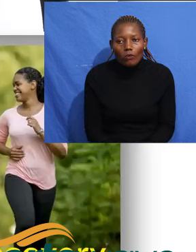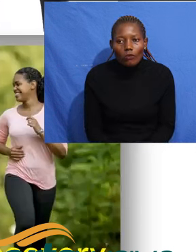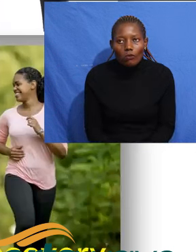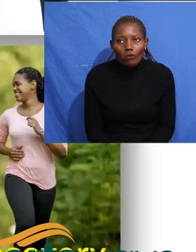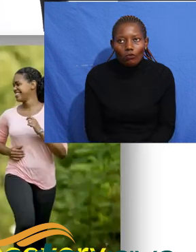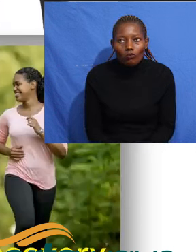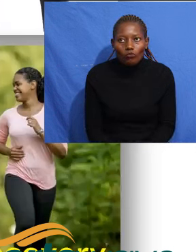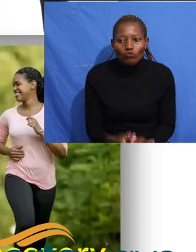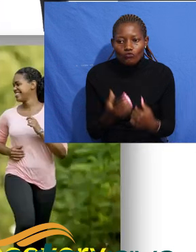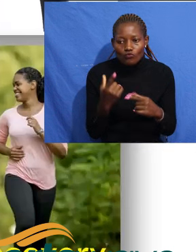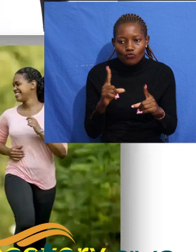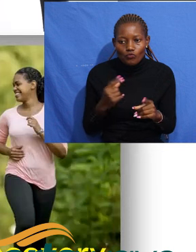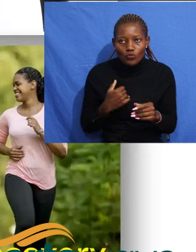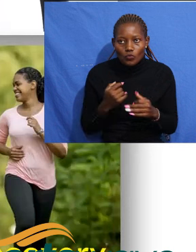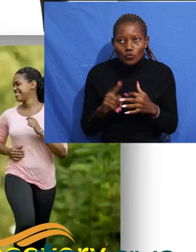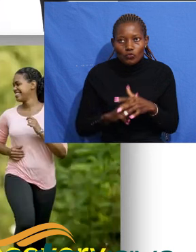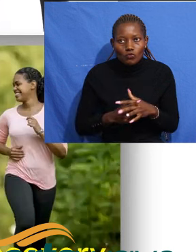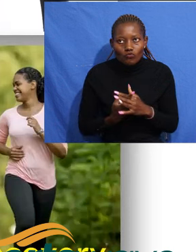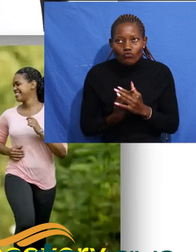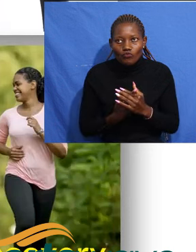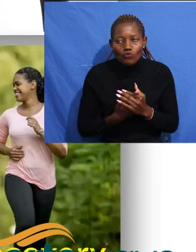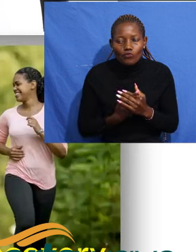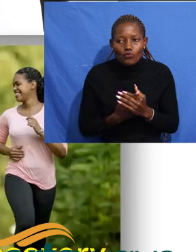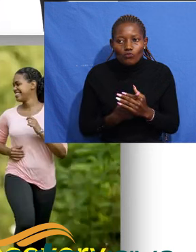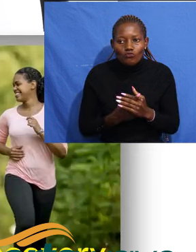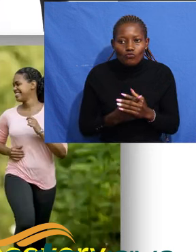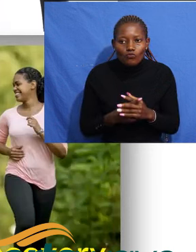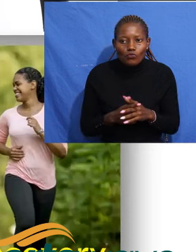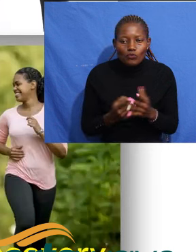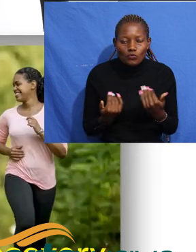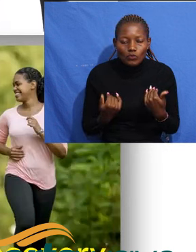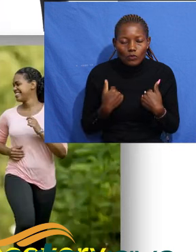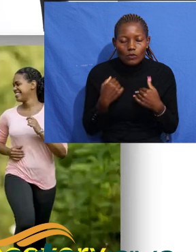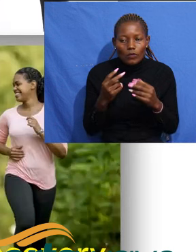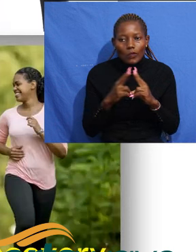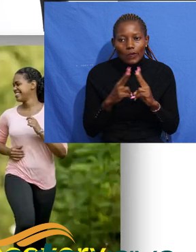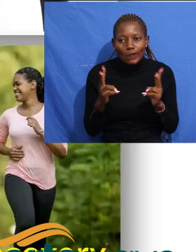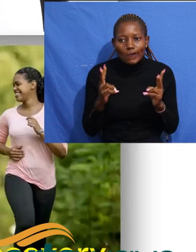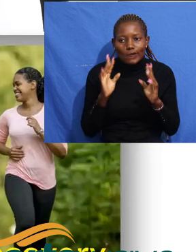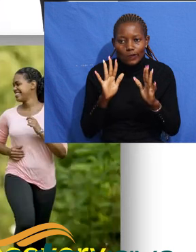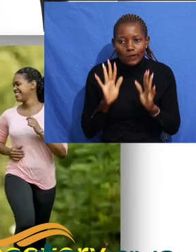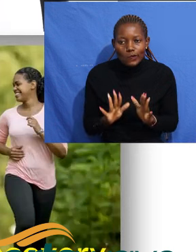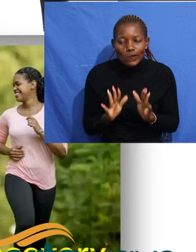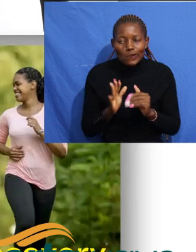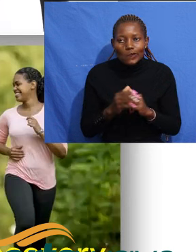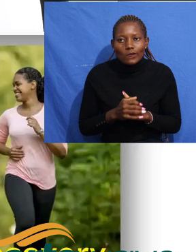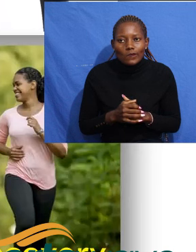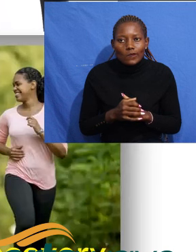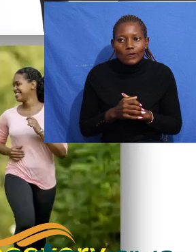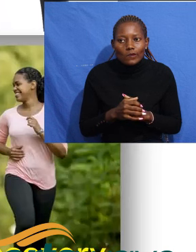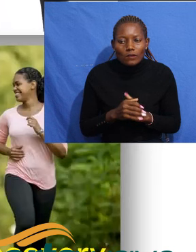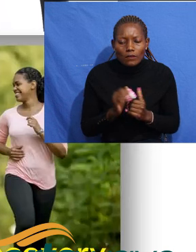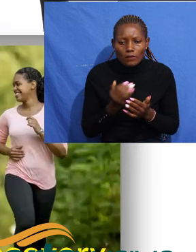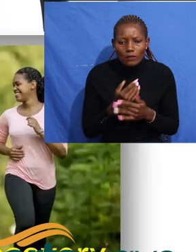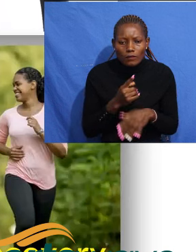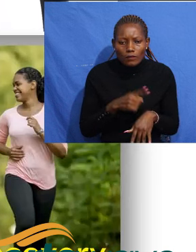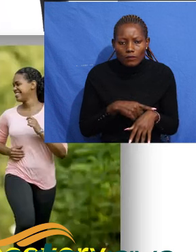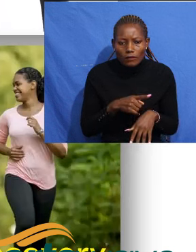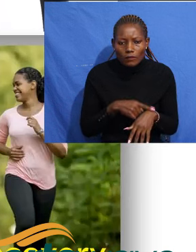And let me start from sleep because it's very important, but its importance is sometimes